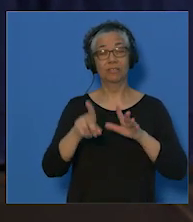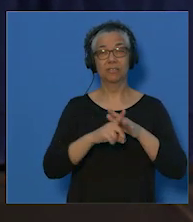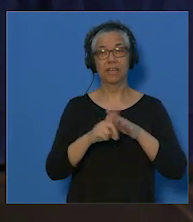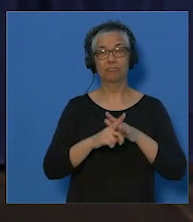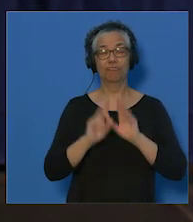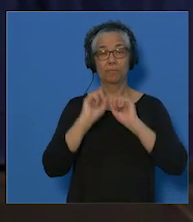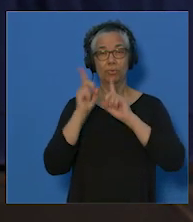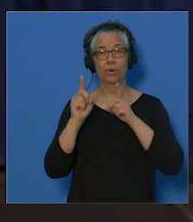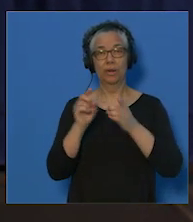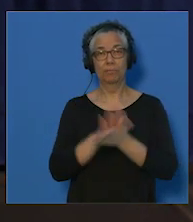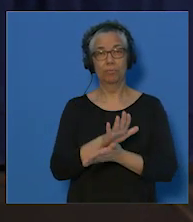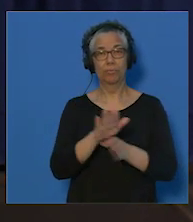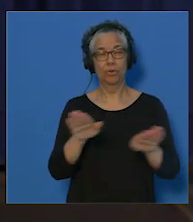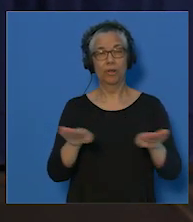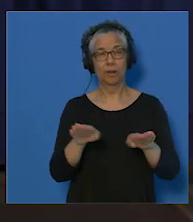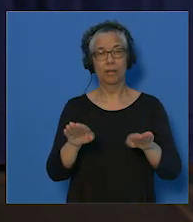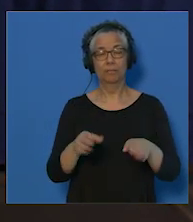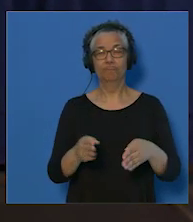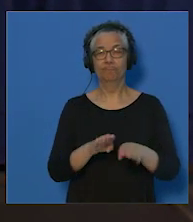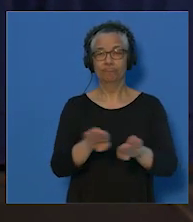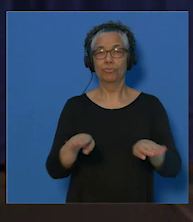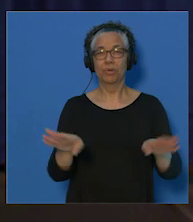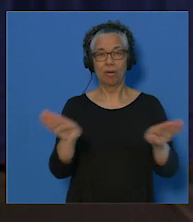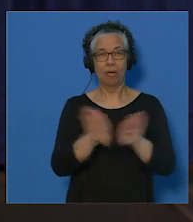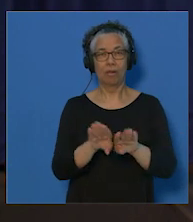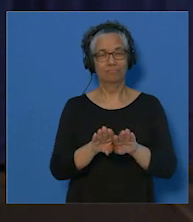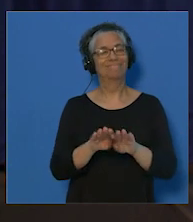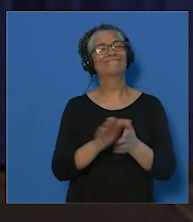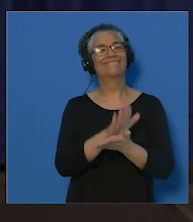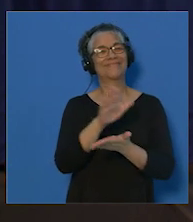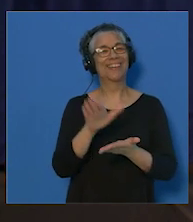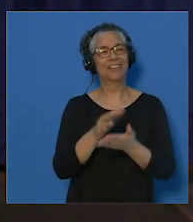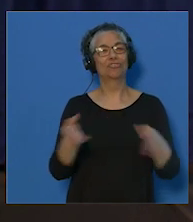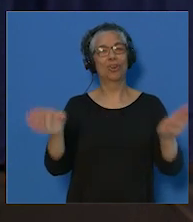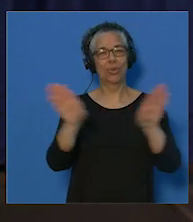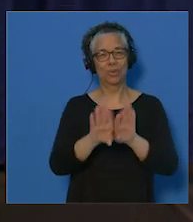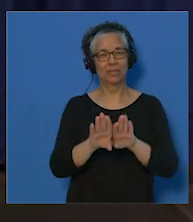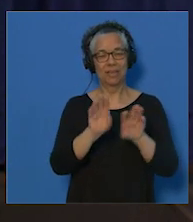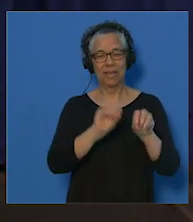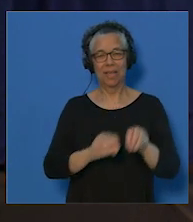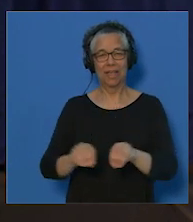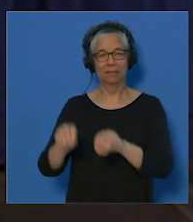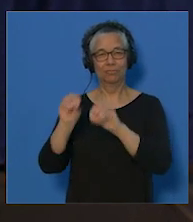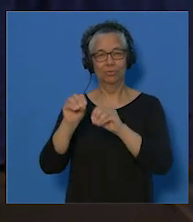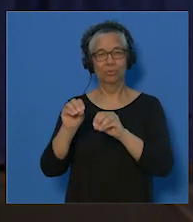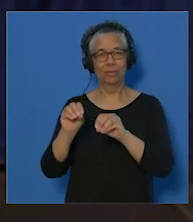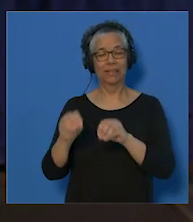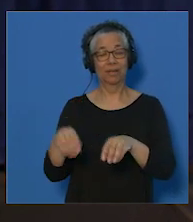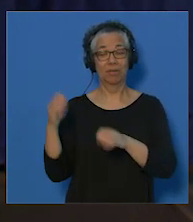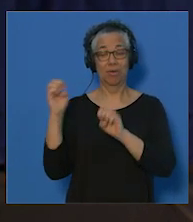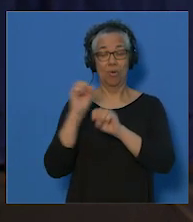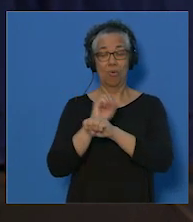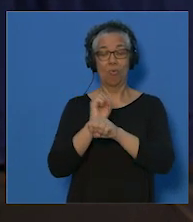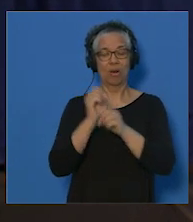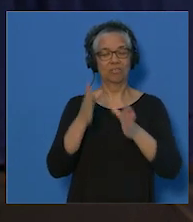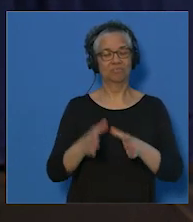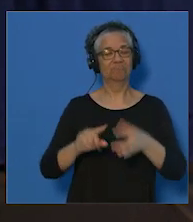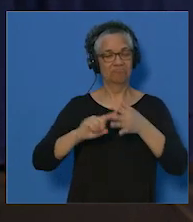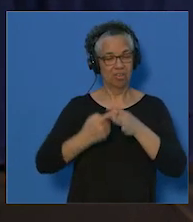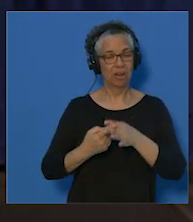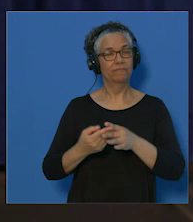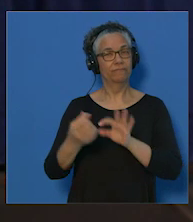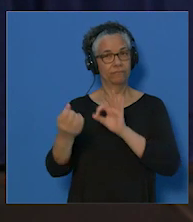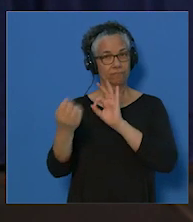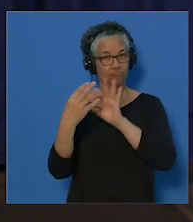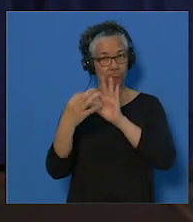Bermuda College closed its campus and moved its classes online, while its employees began to work remotely from home. However, during the past